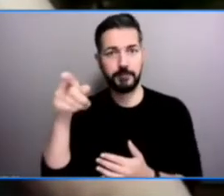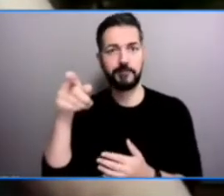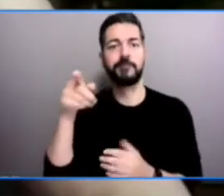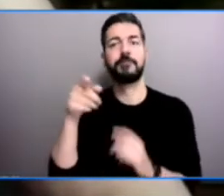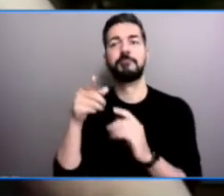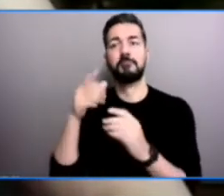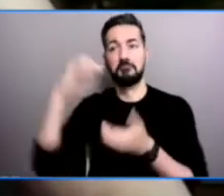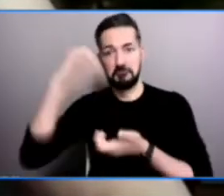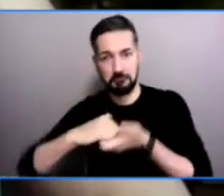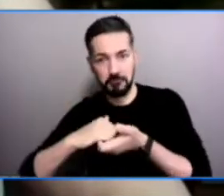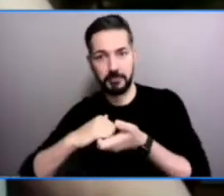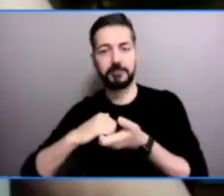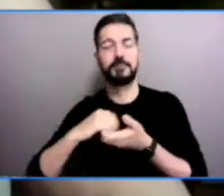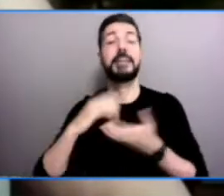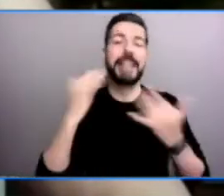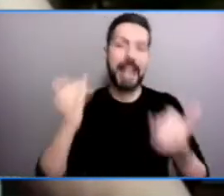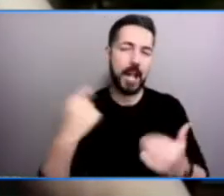Yeah, that's true.